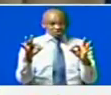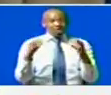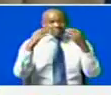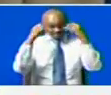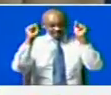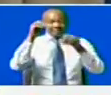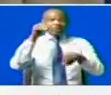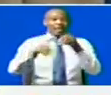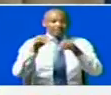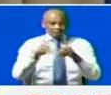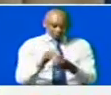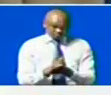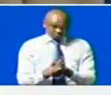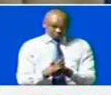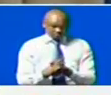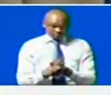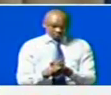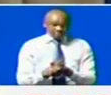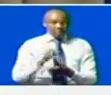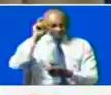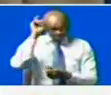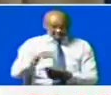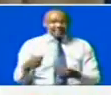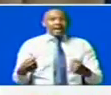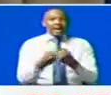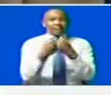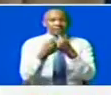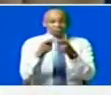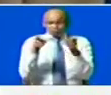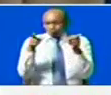presidential elections must happen within